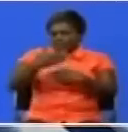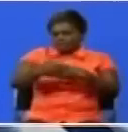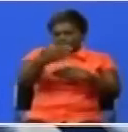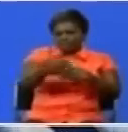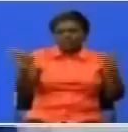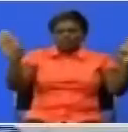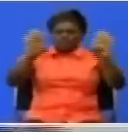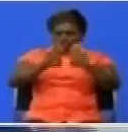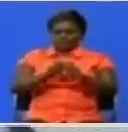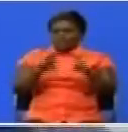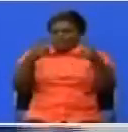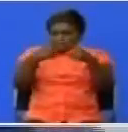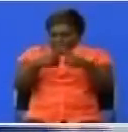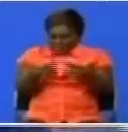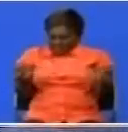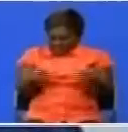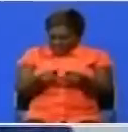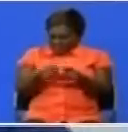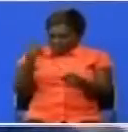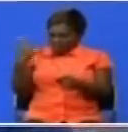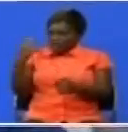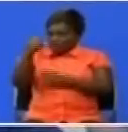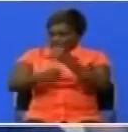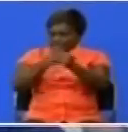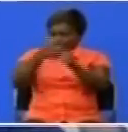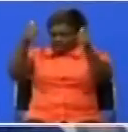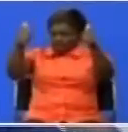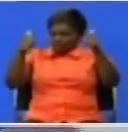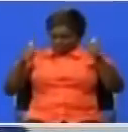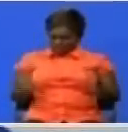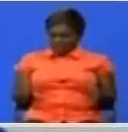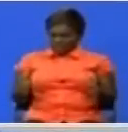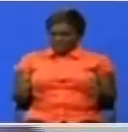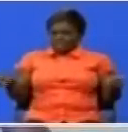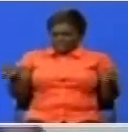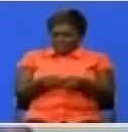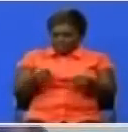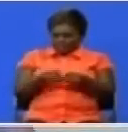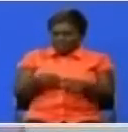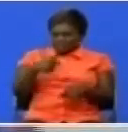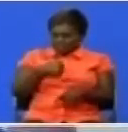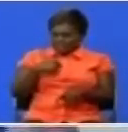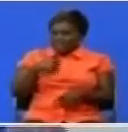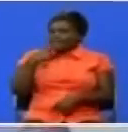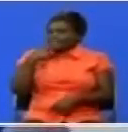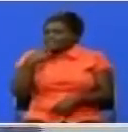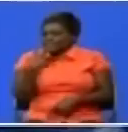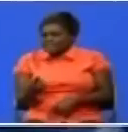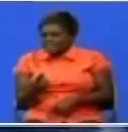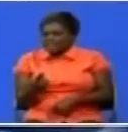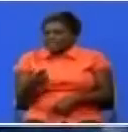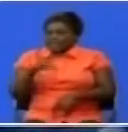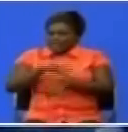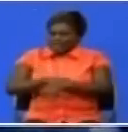notice. But in addition to the 1 year closure notice extension, I have also taken the initiative to ensure that they have the right advice